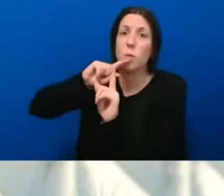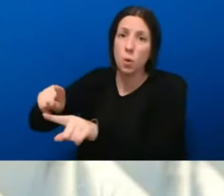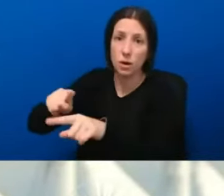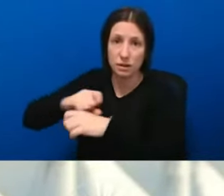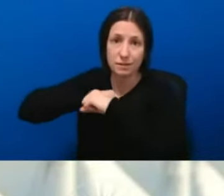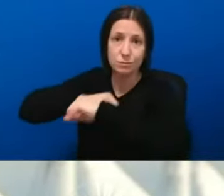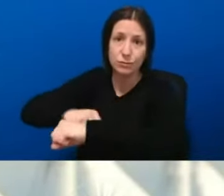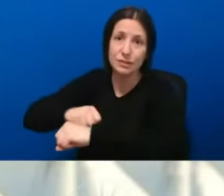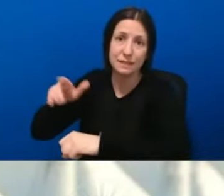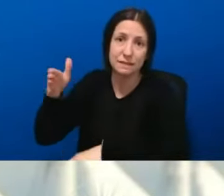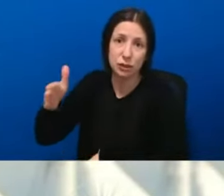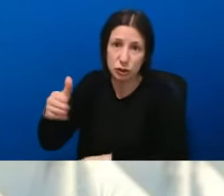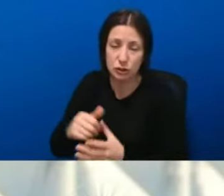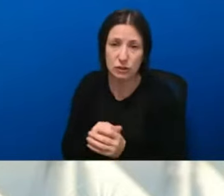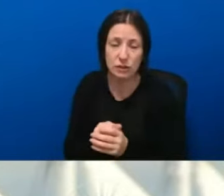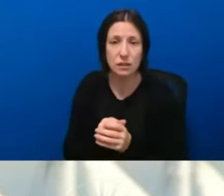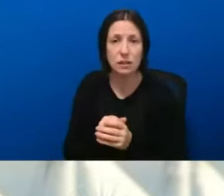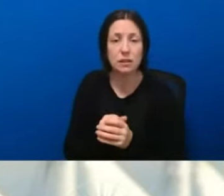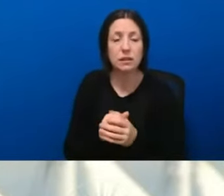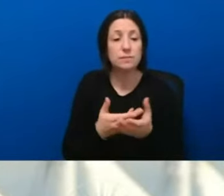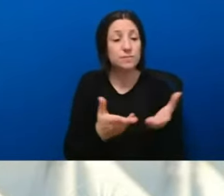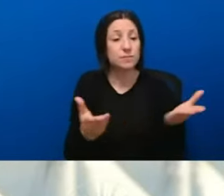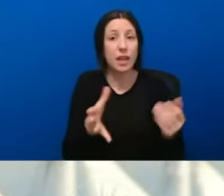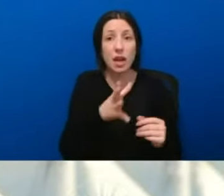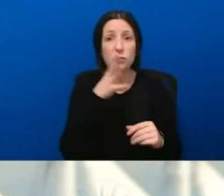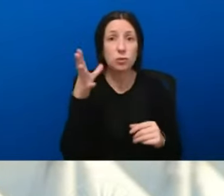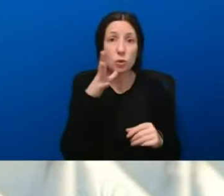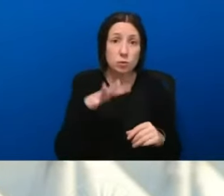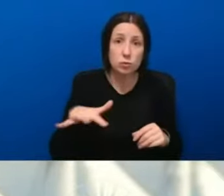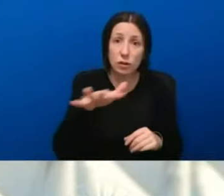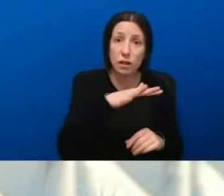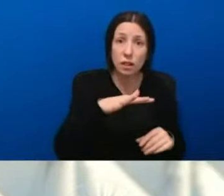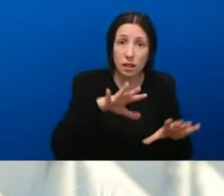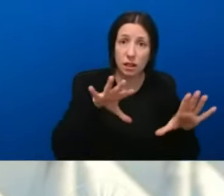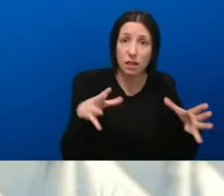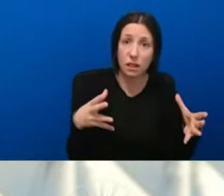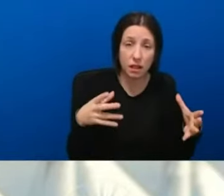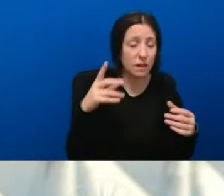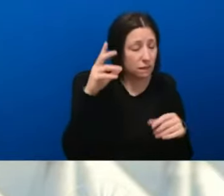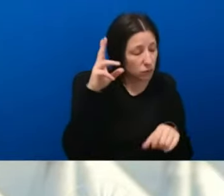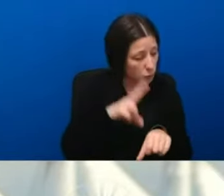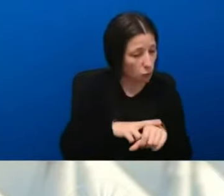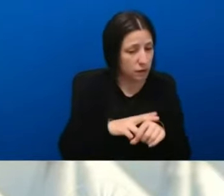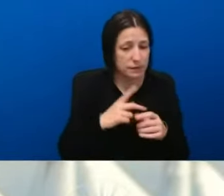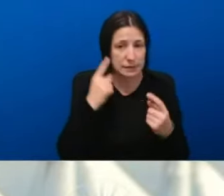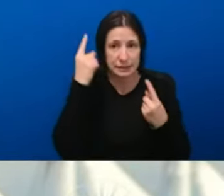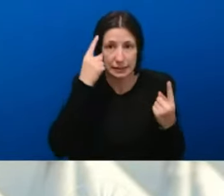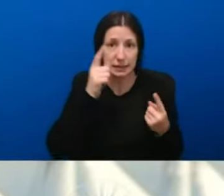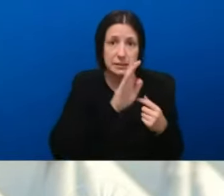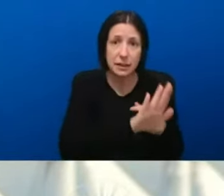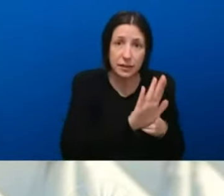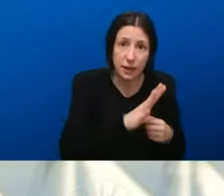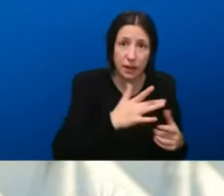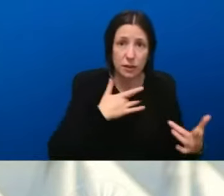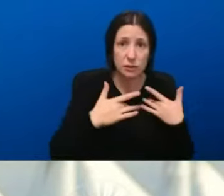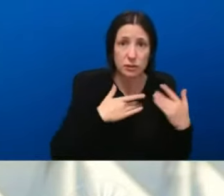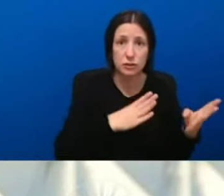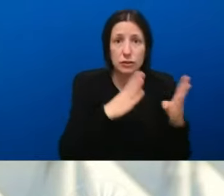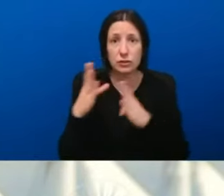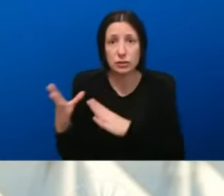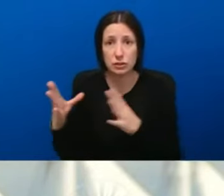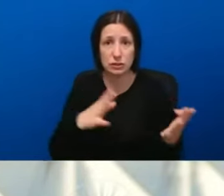agriculture are obviously expressly considered, and that's how the decision goes